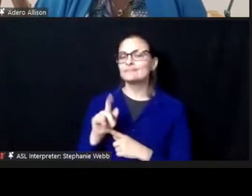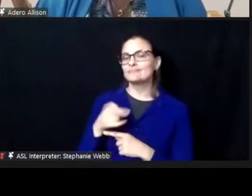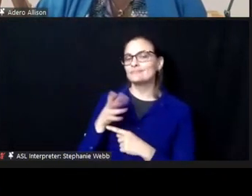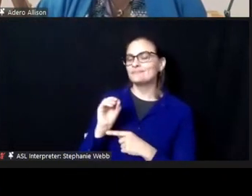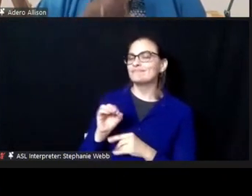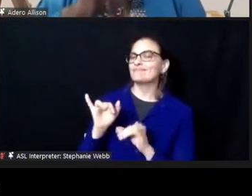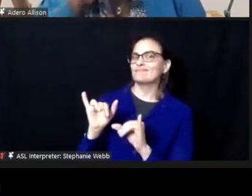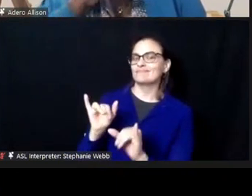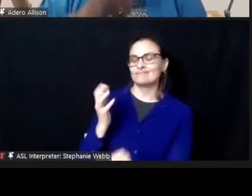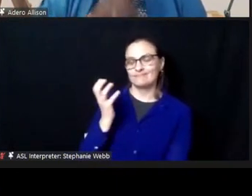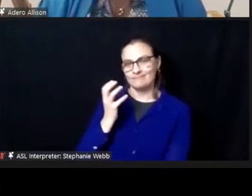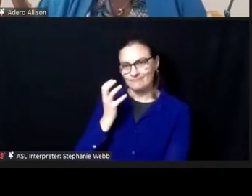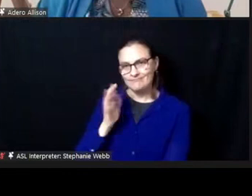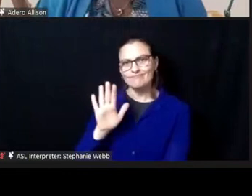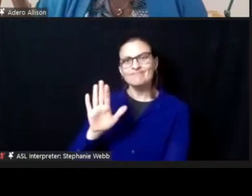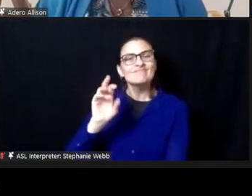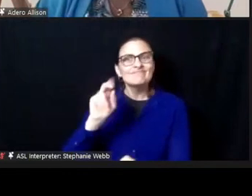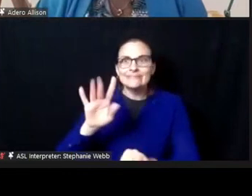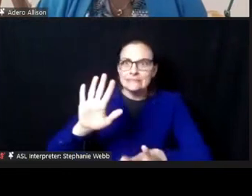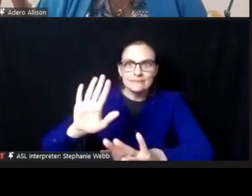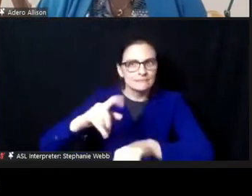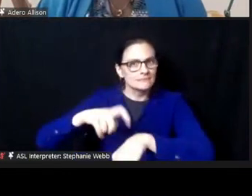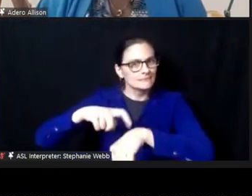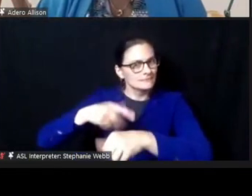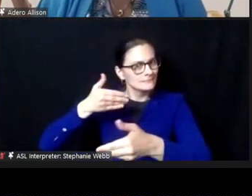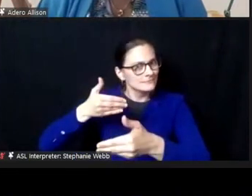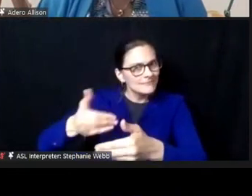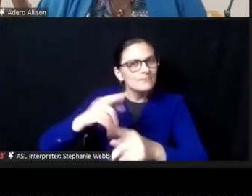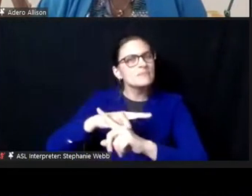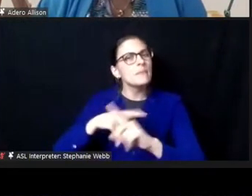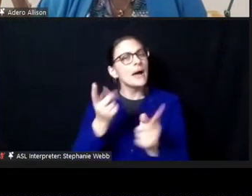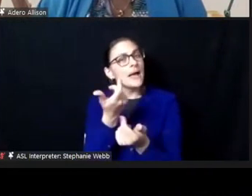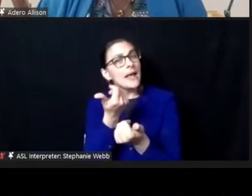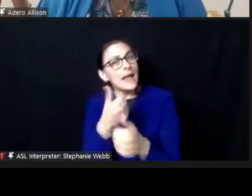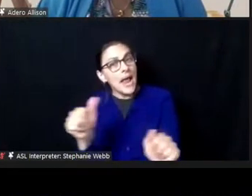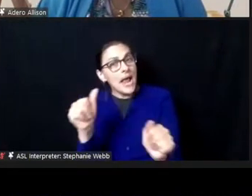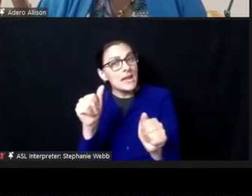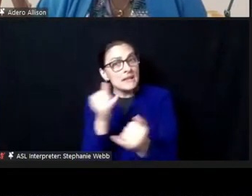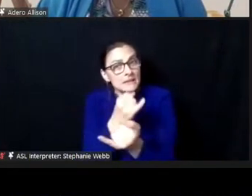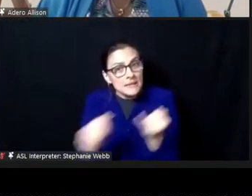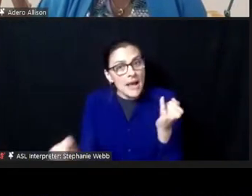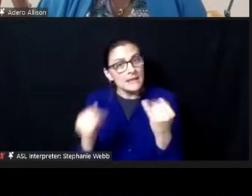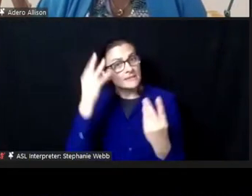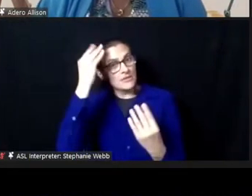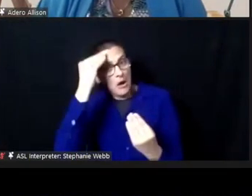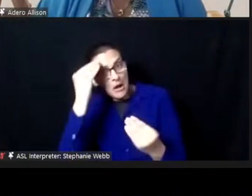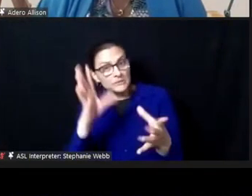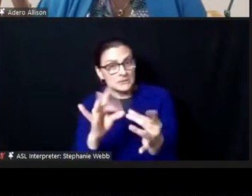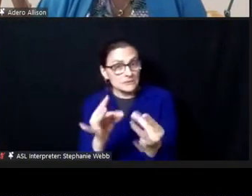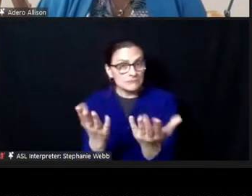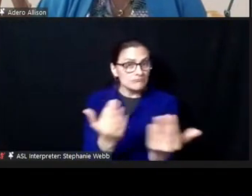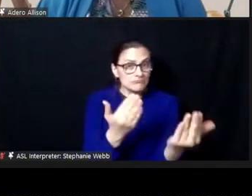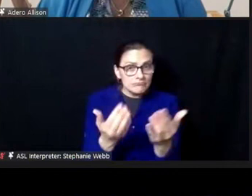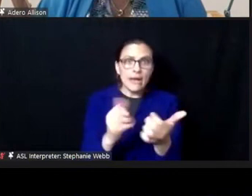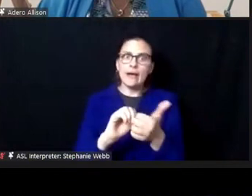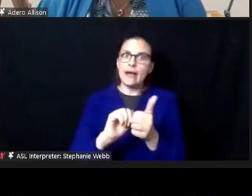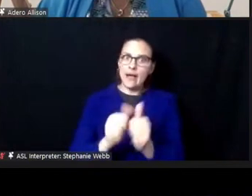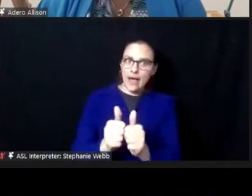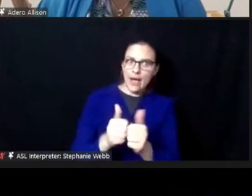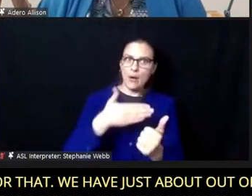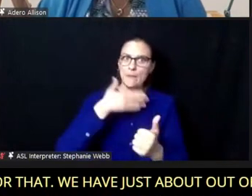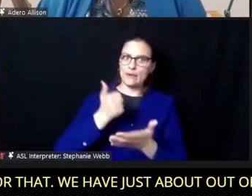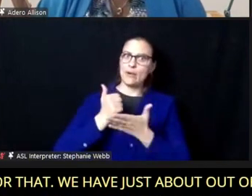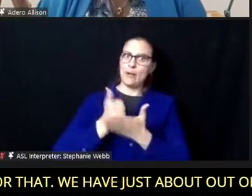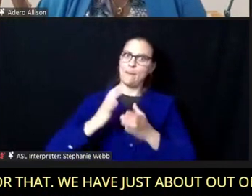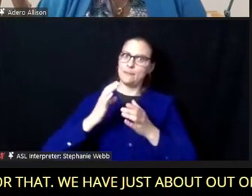thoughts, you know, on how the commission can help best consumers make informed decisions, you know, based on your experience, based